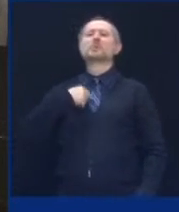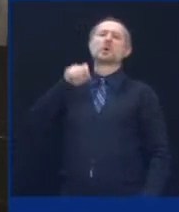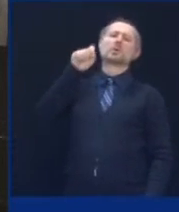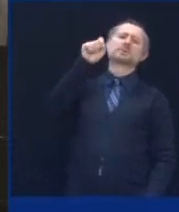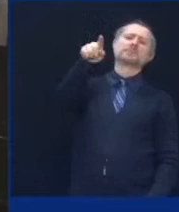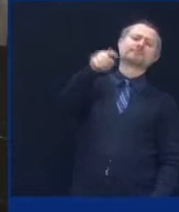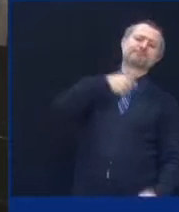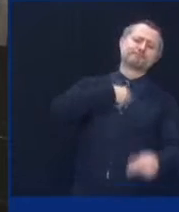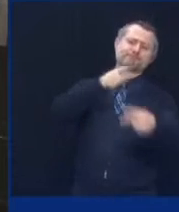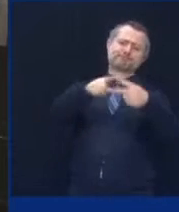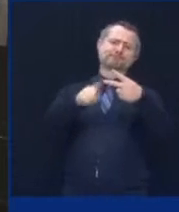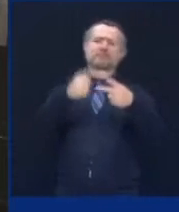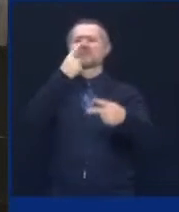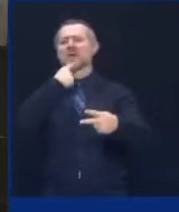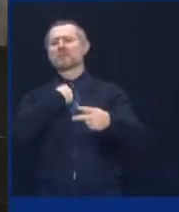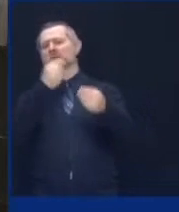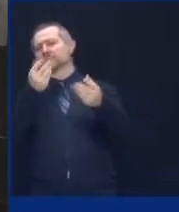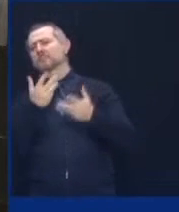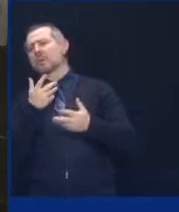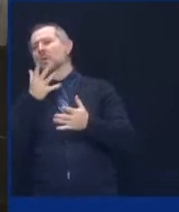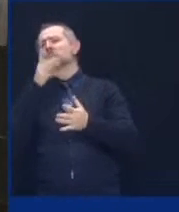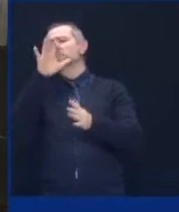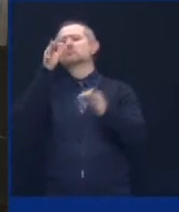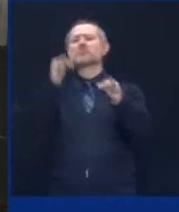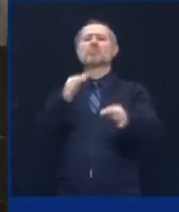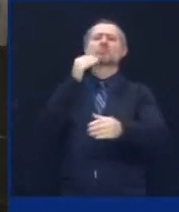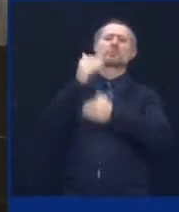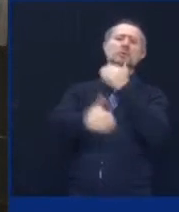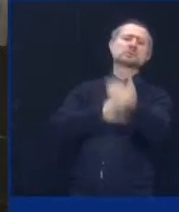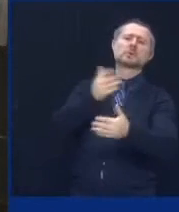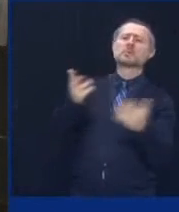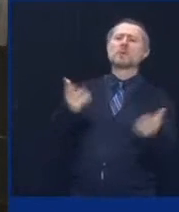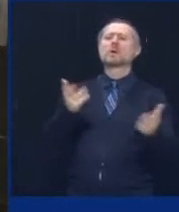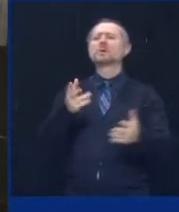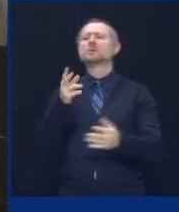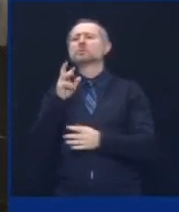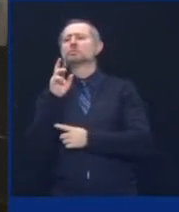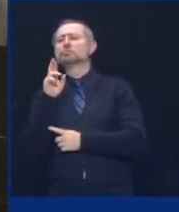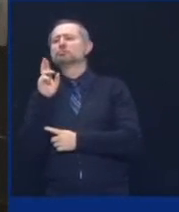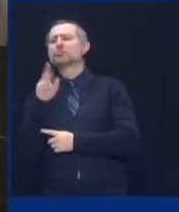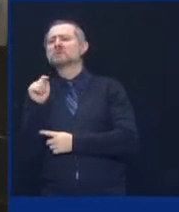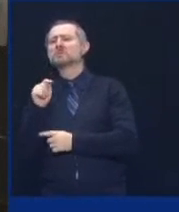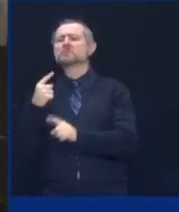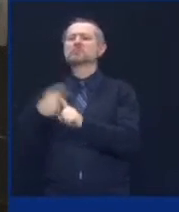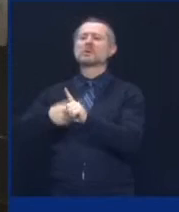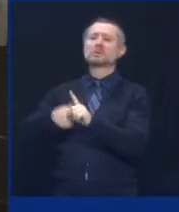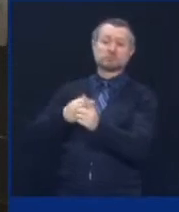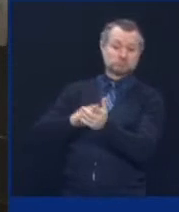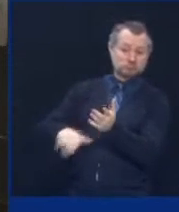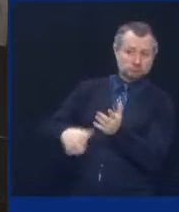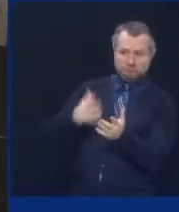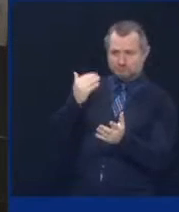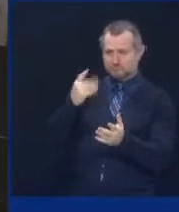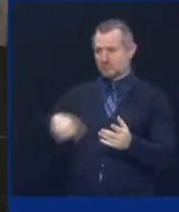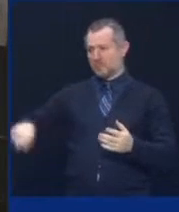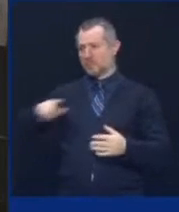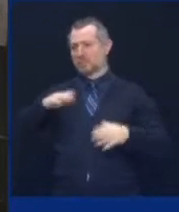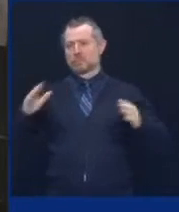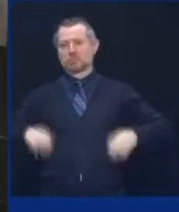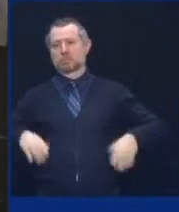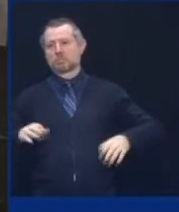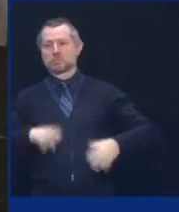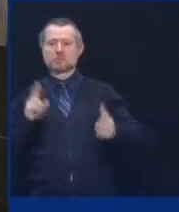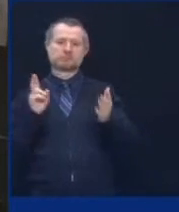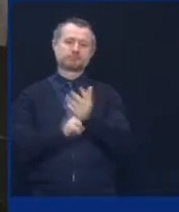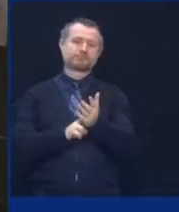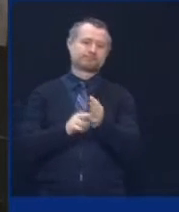decision-making on the extension of the rent relief program and why an executive order was not issued during the 2 weeks in the announcement and